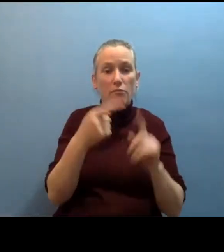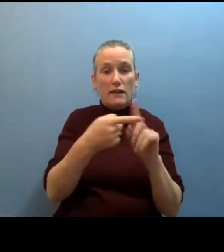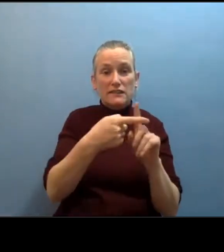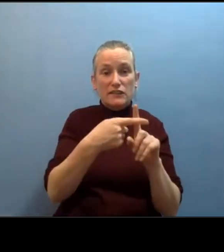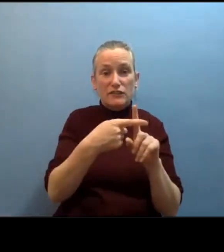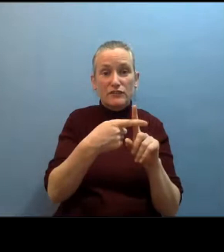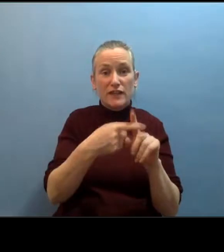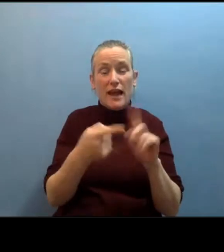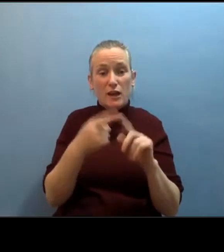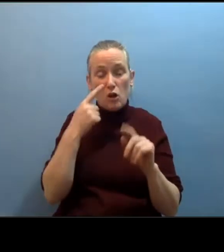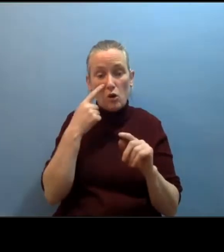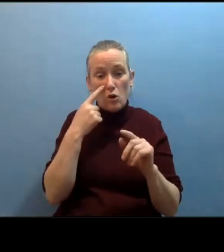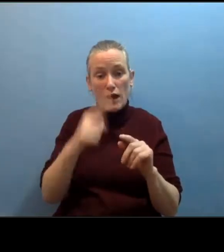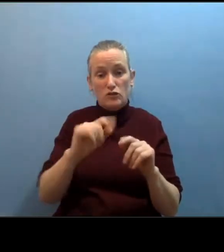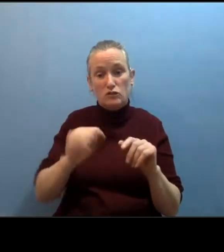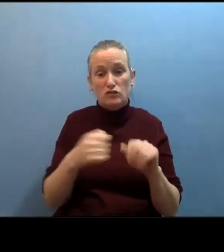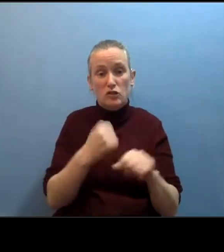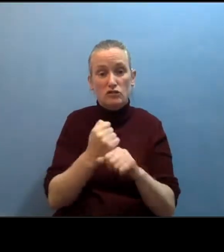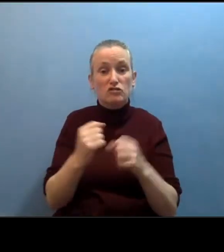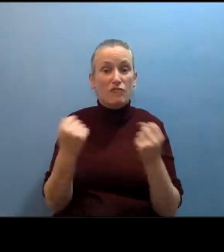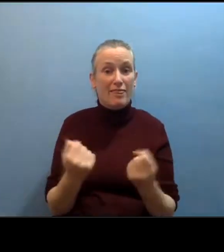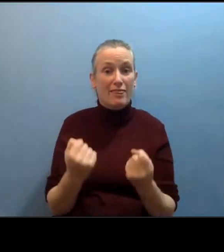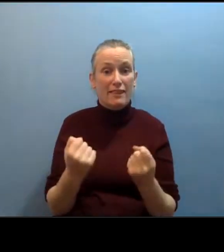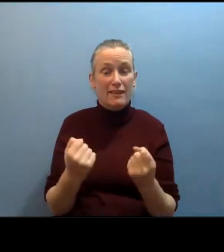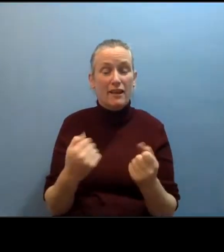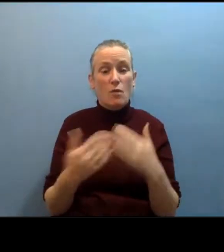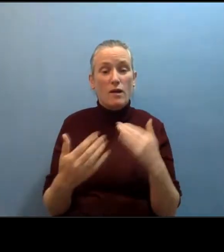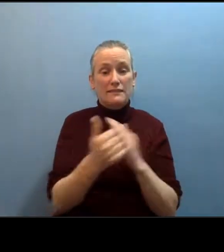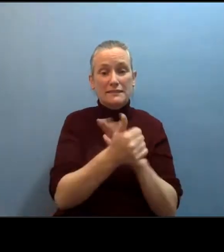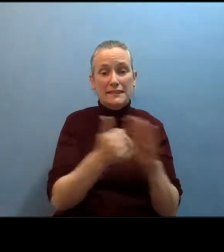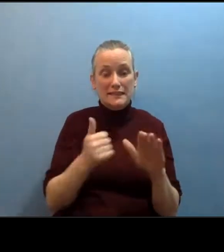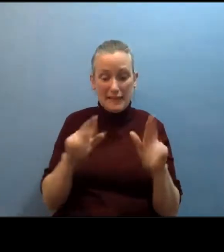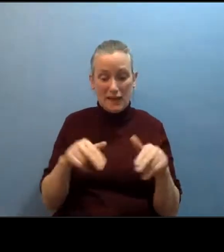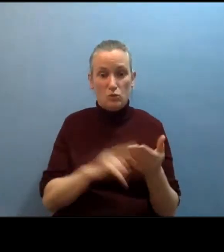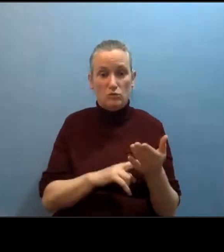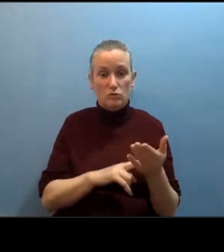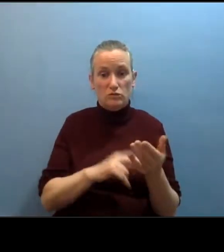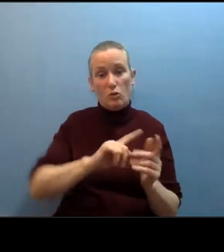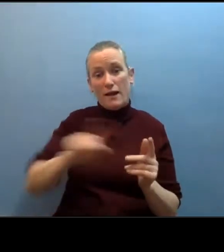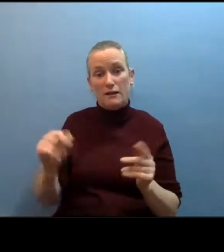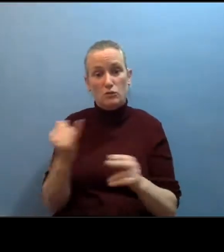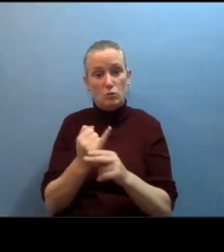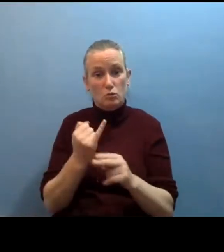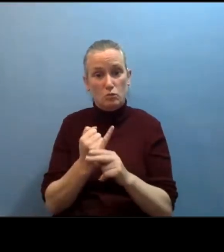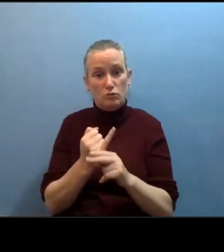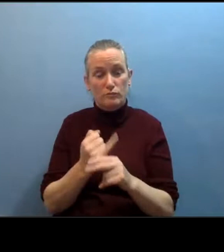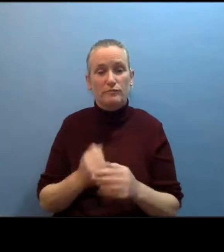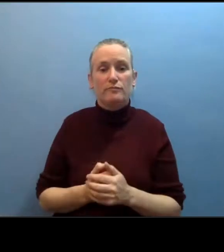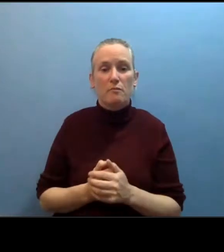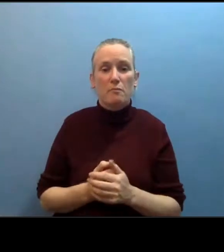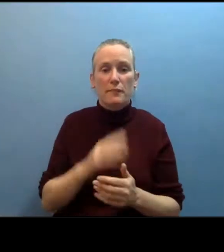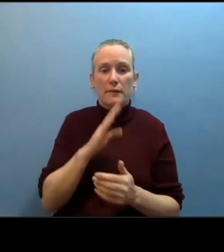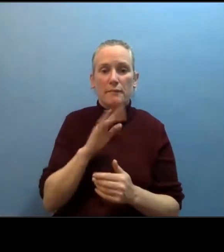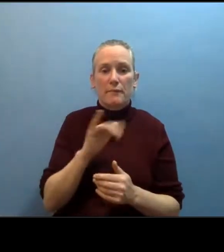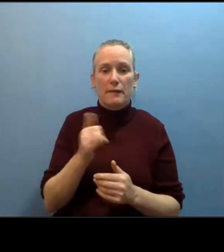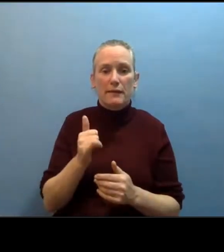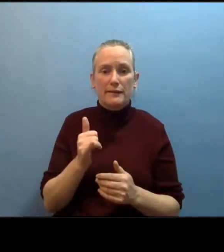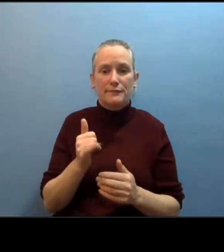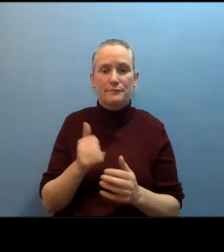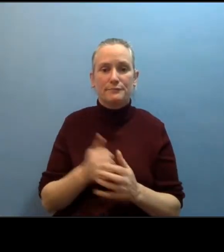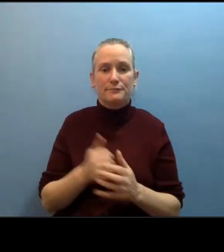son's strengths. So what kind of skills can he use to get him back to school? So maybe he